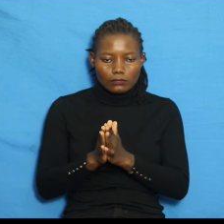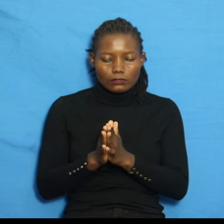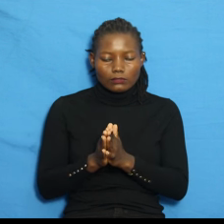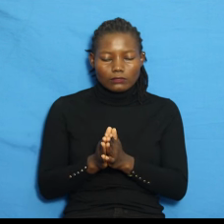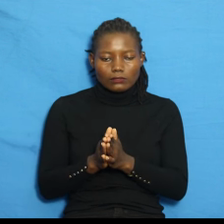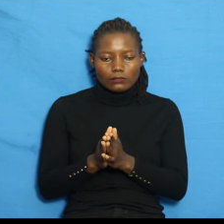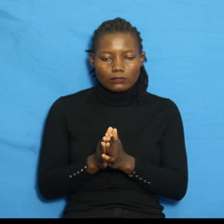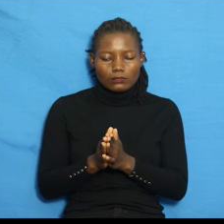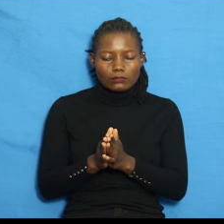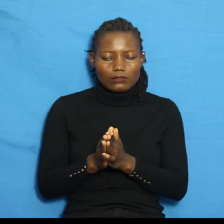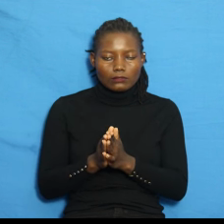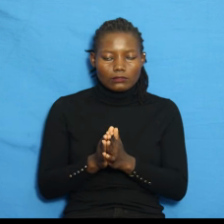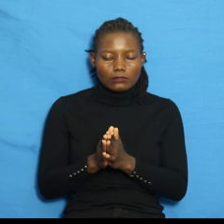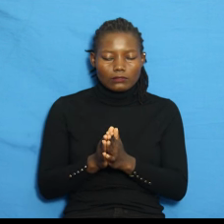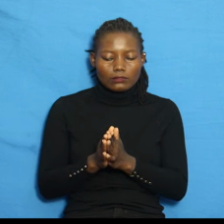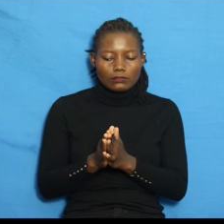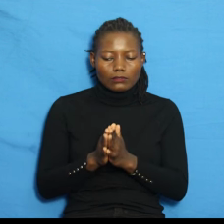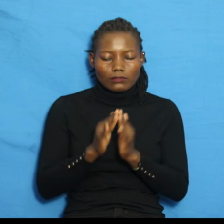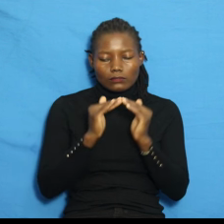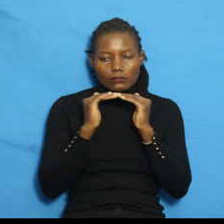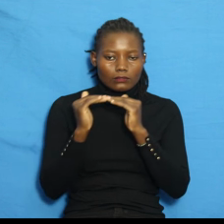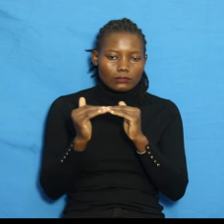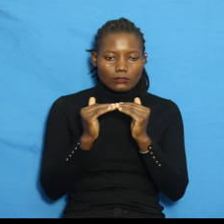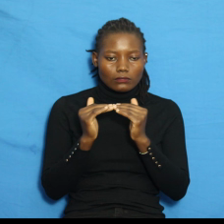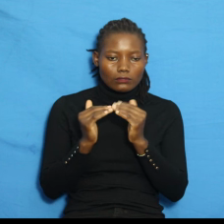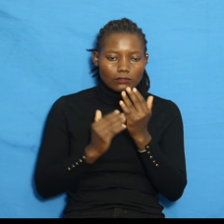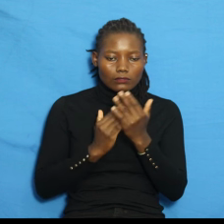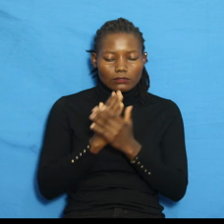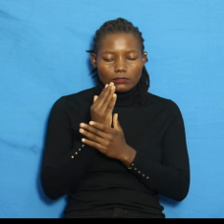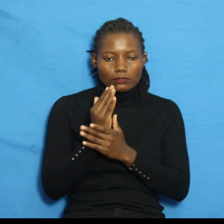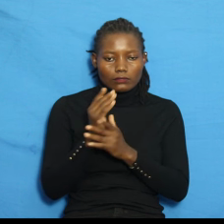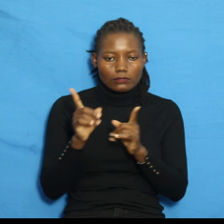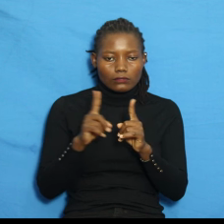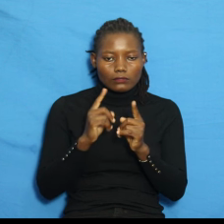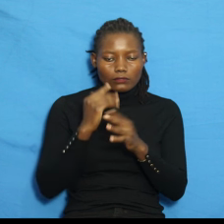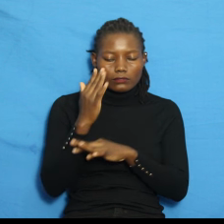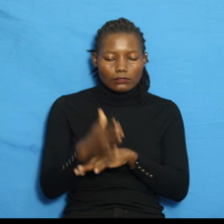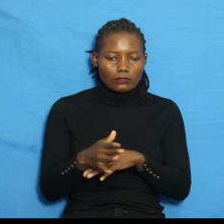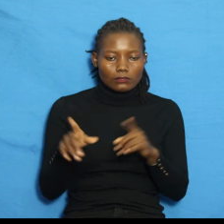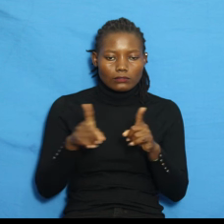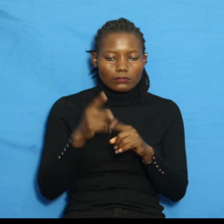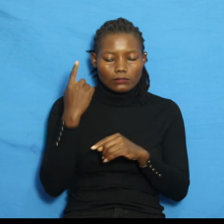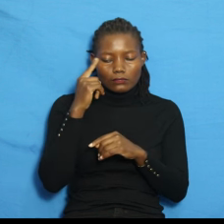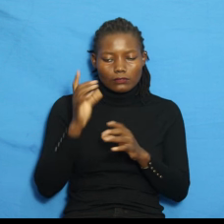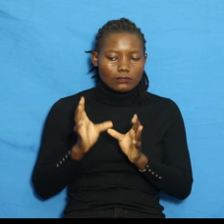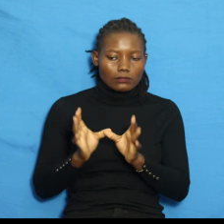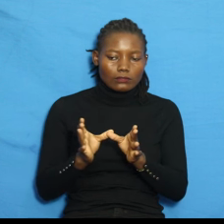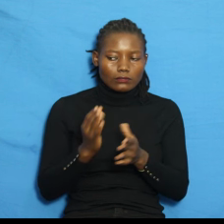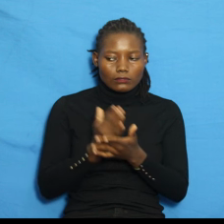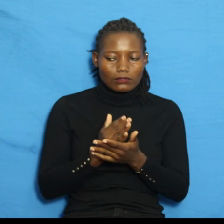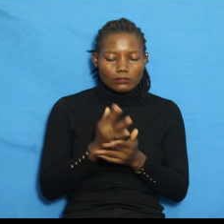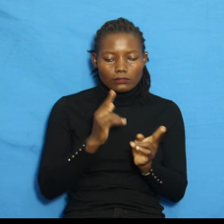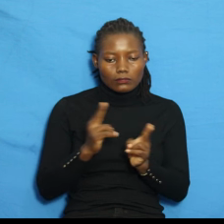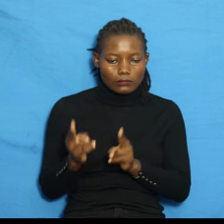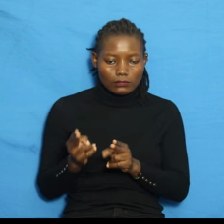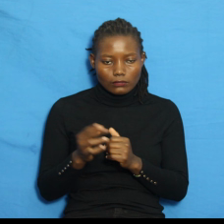additional force, and the produced acceleration or deceleration is proportional to and in the same direction